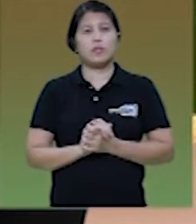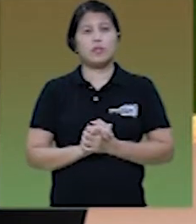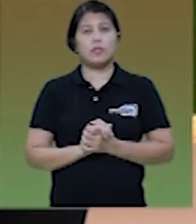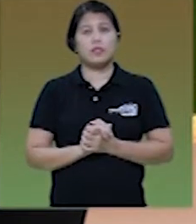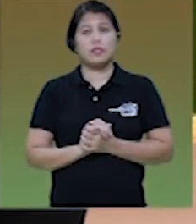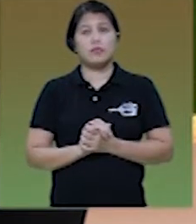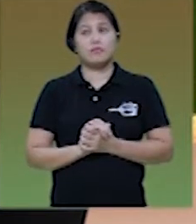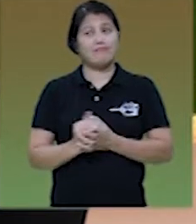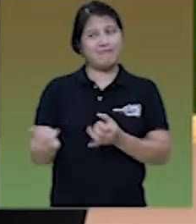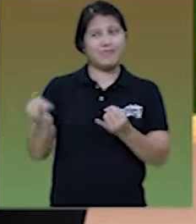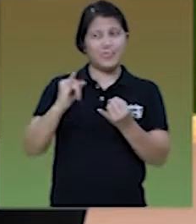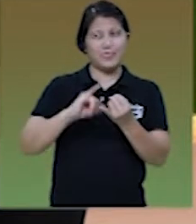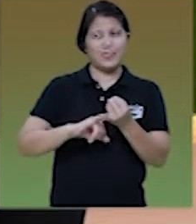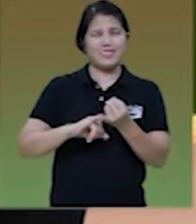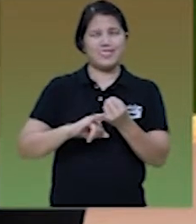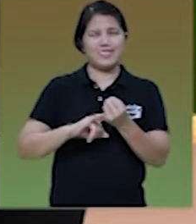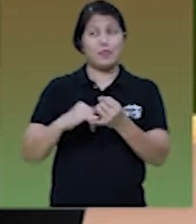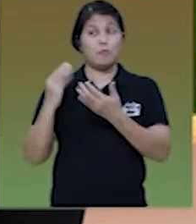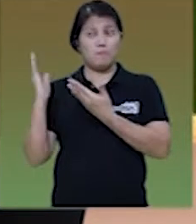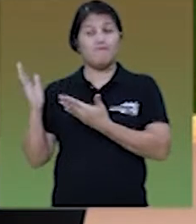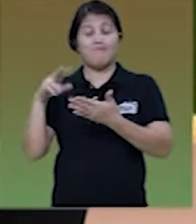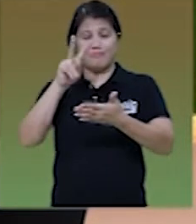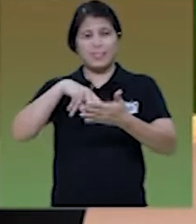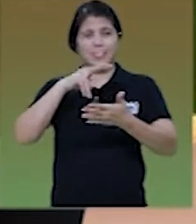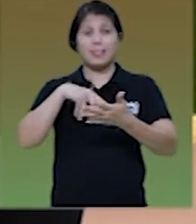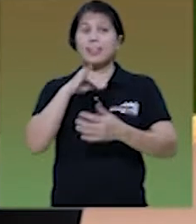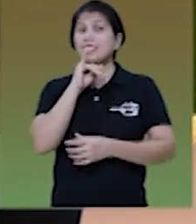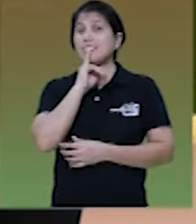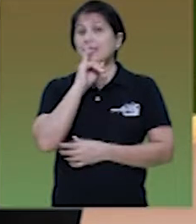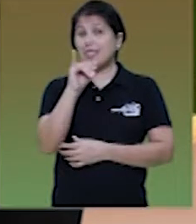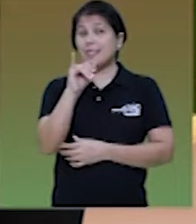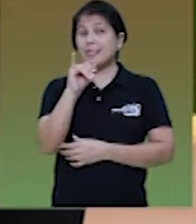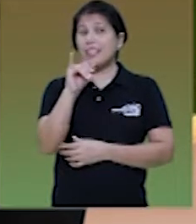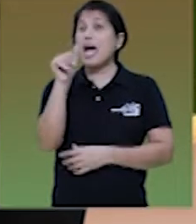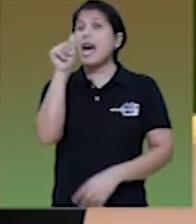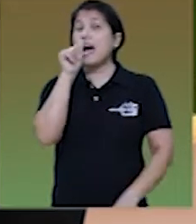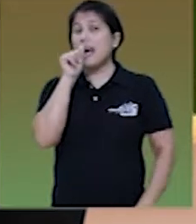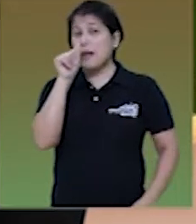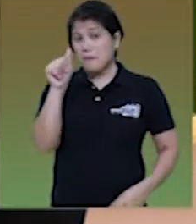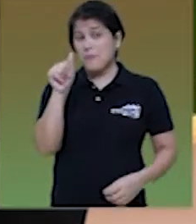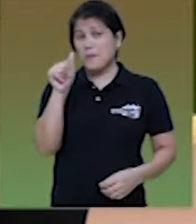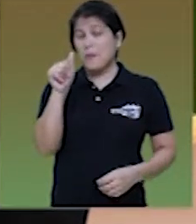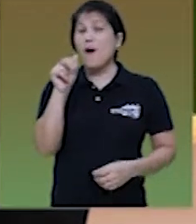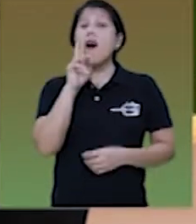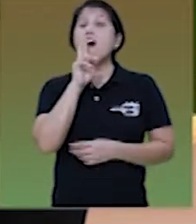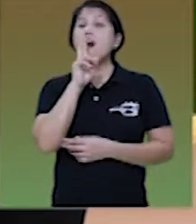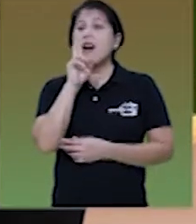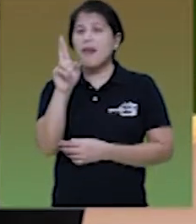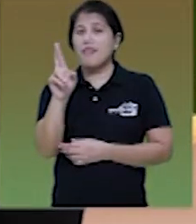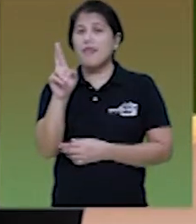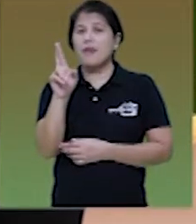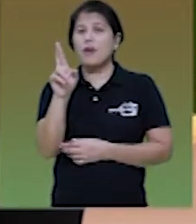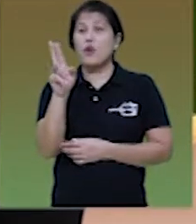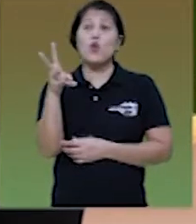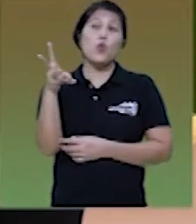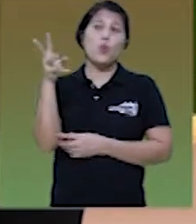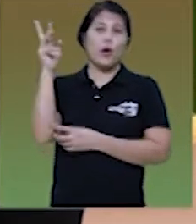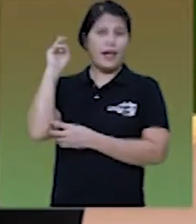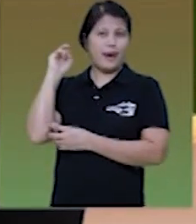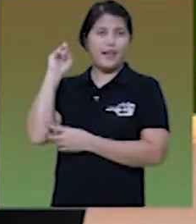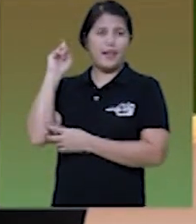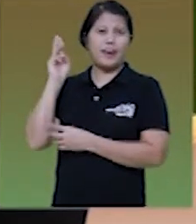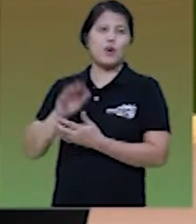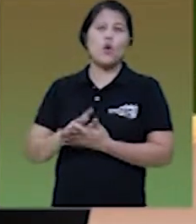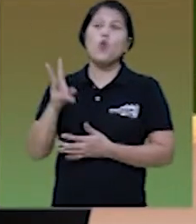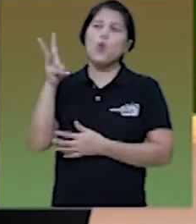Join me as I read them. Is, am, are,